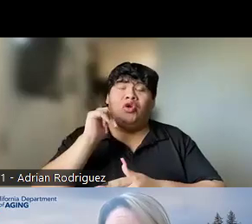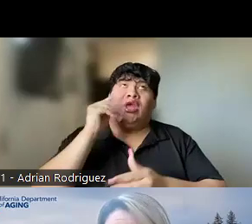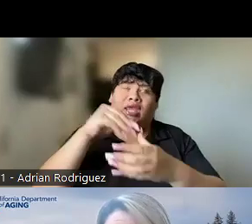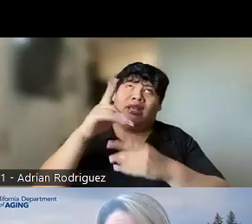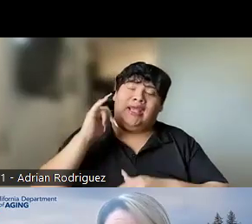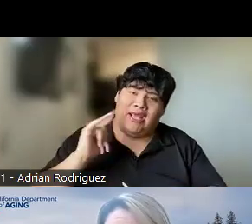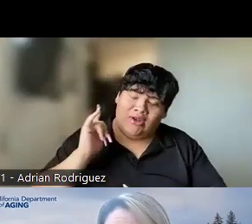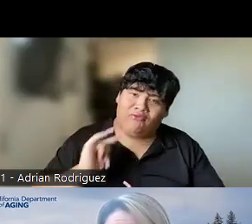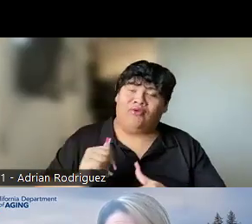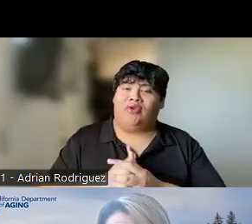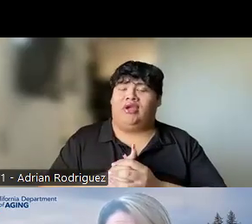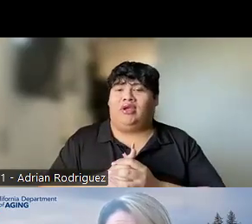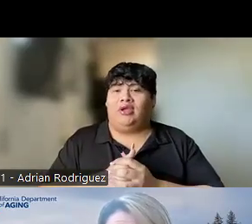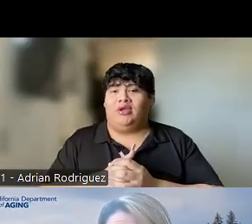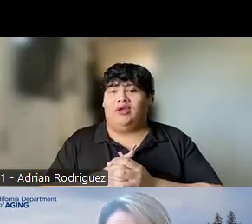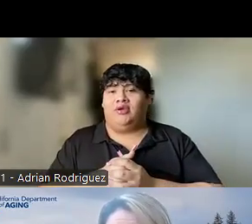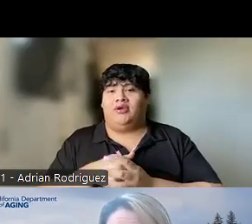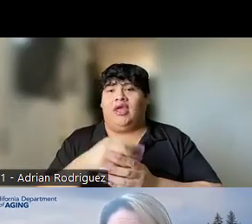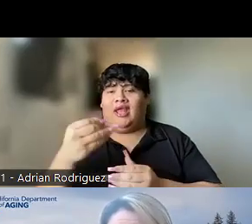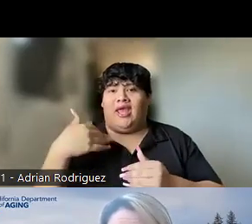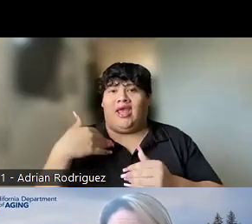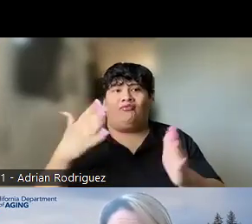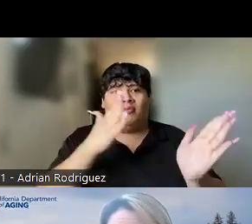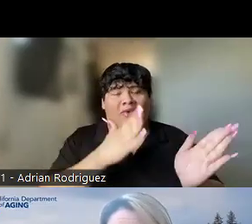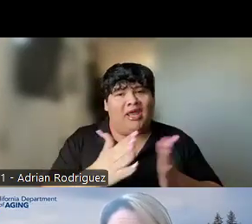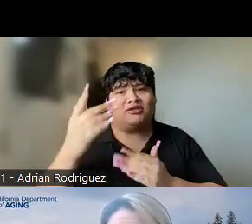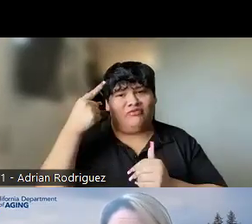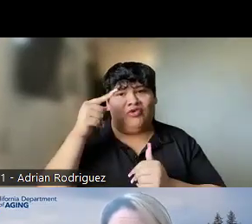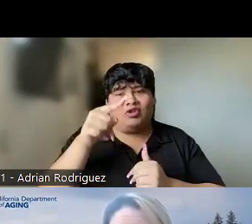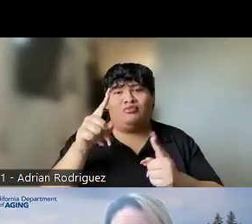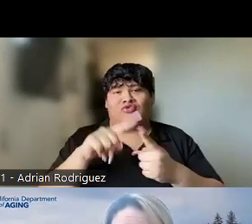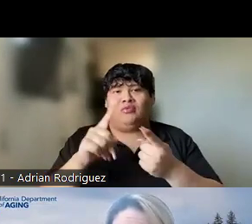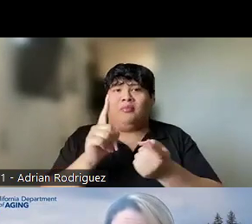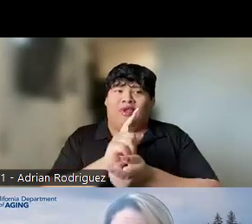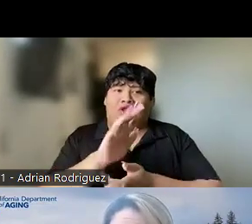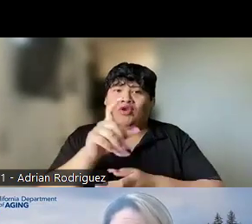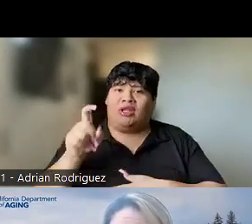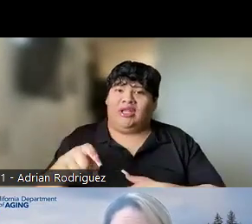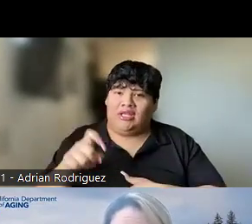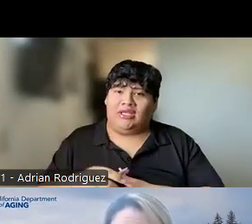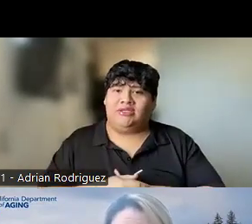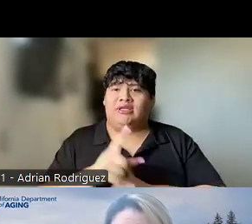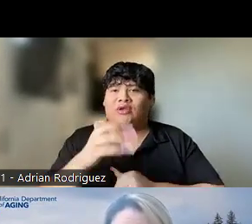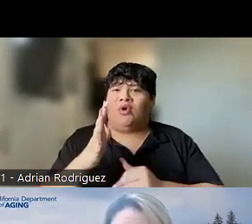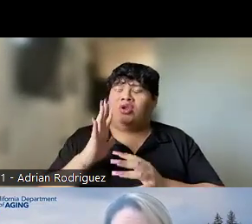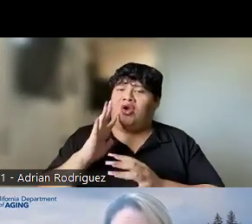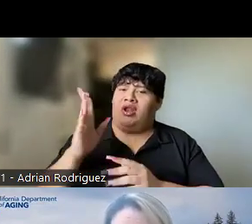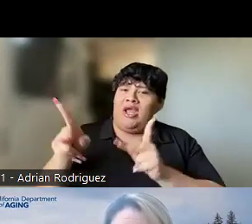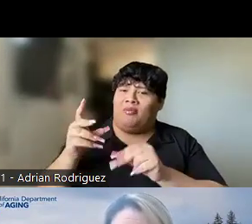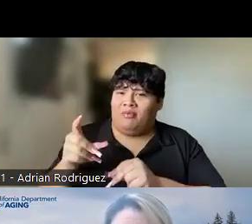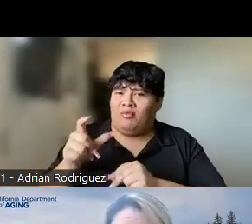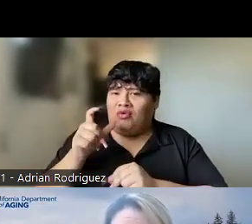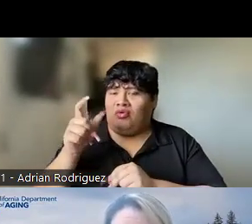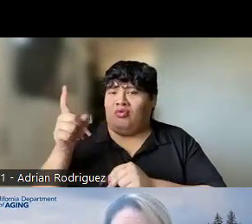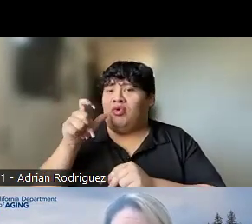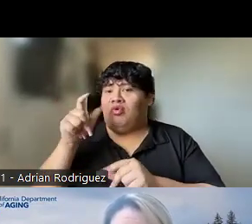creating actionable plans tailored to meet local needs. And I do want to call out that that grant program was